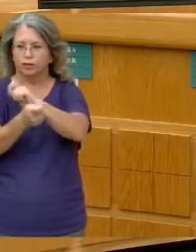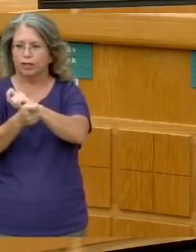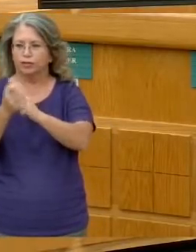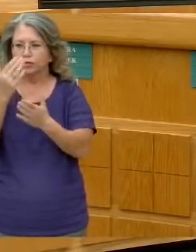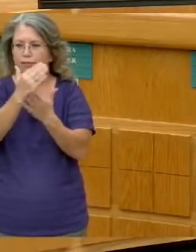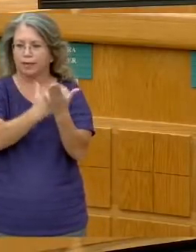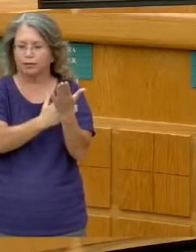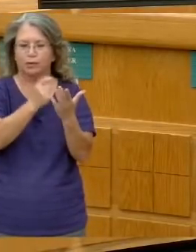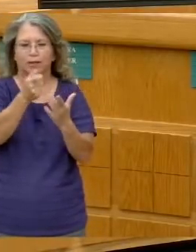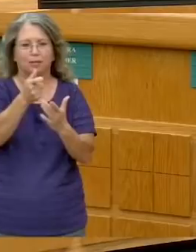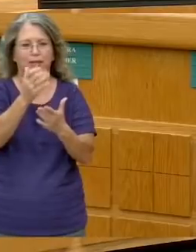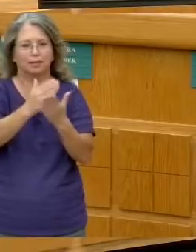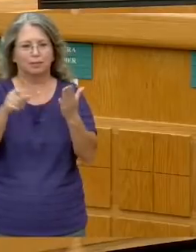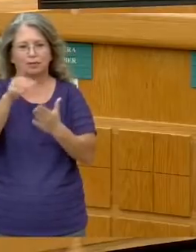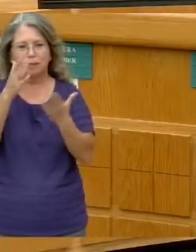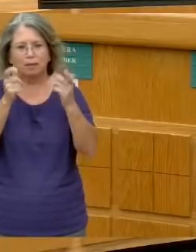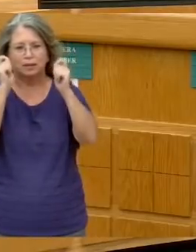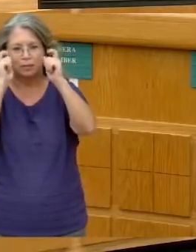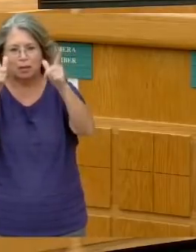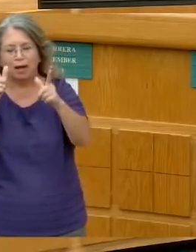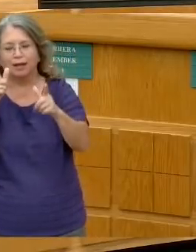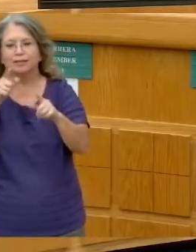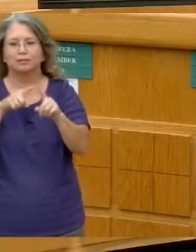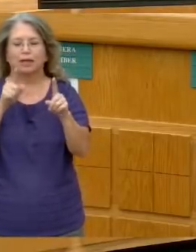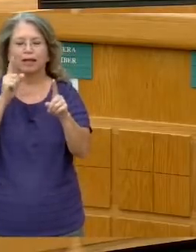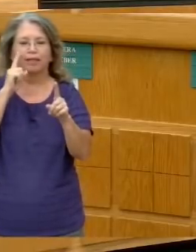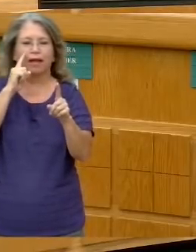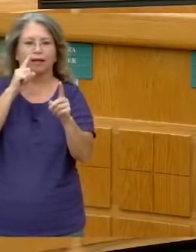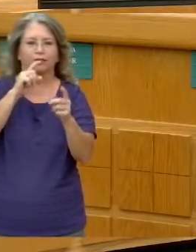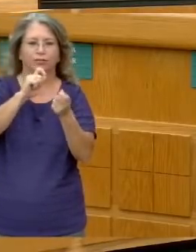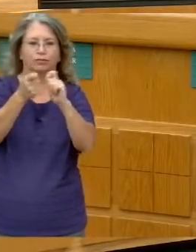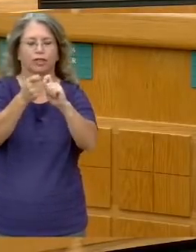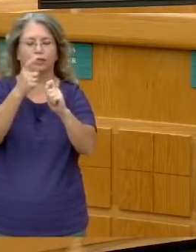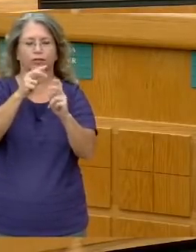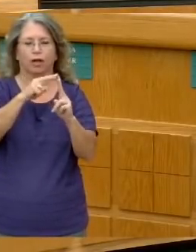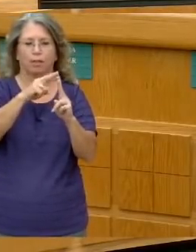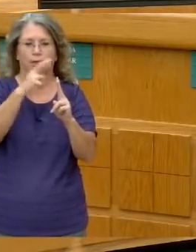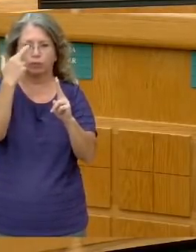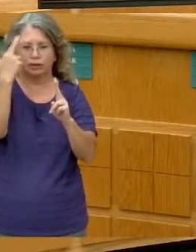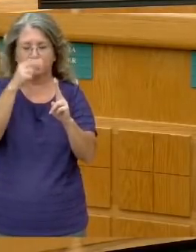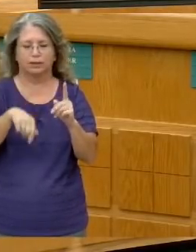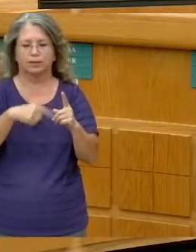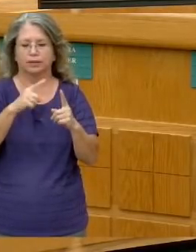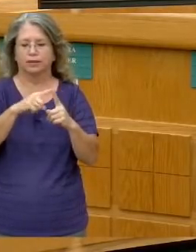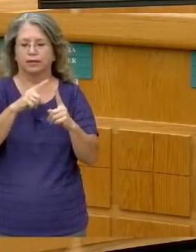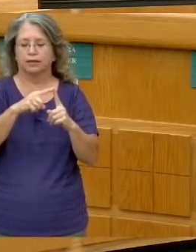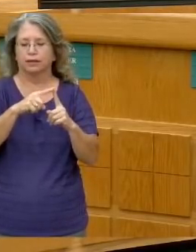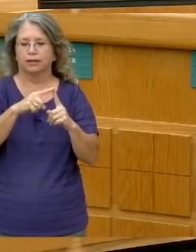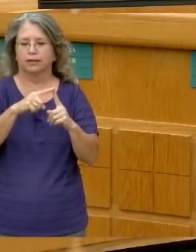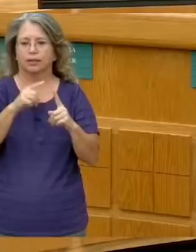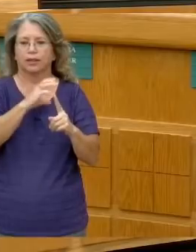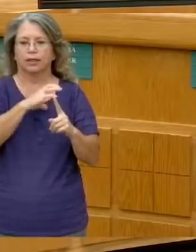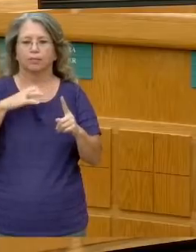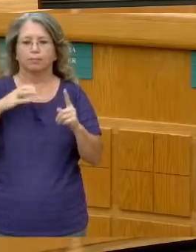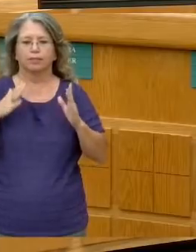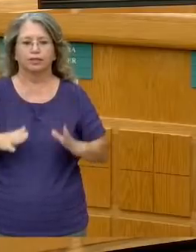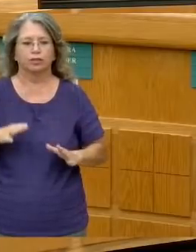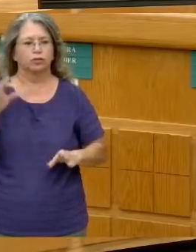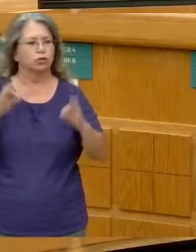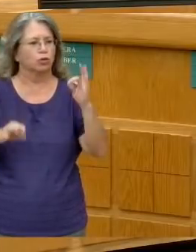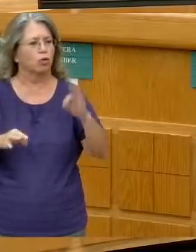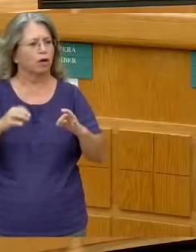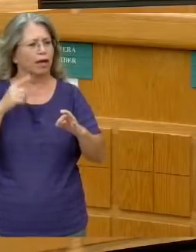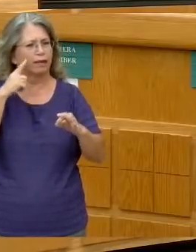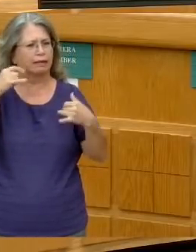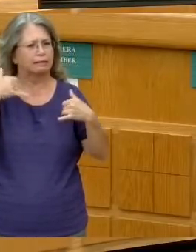out there, but we thought we'd change it up for a couple of reasons. One, the Commissioners Court is meeting. I think they're still